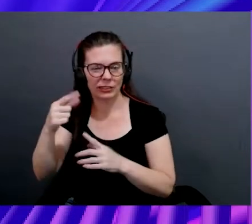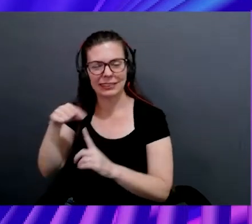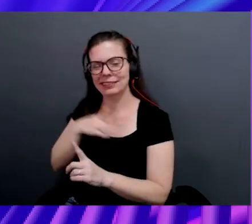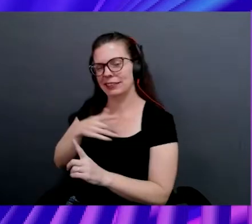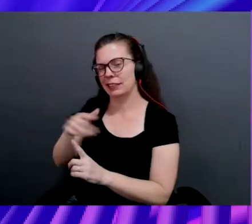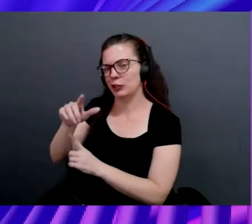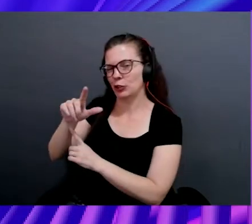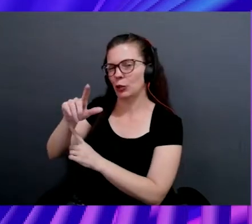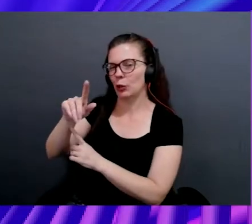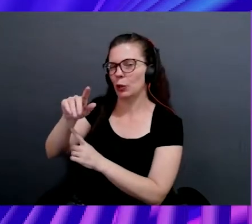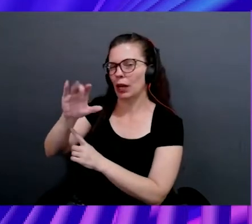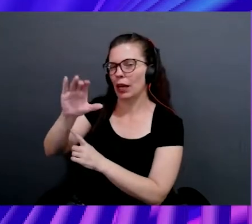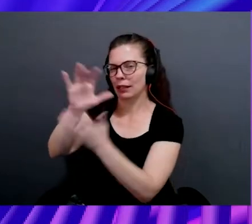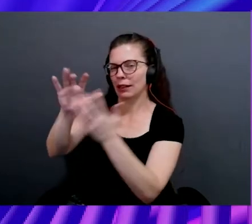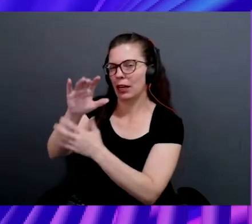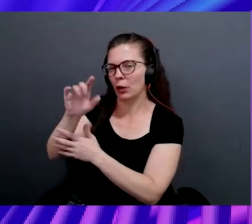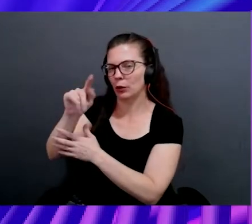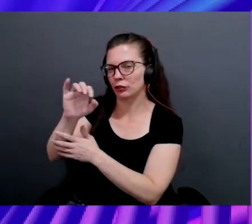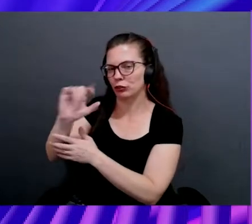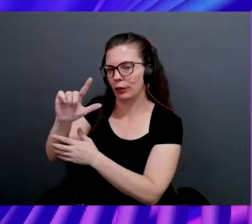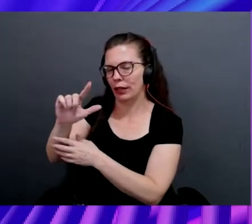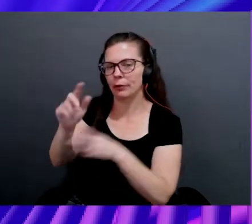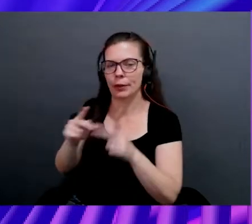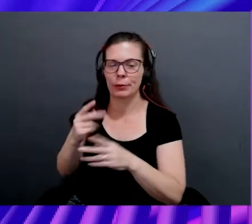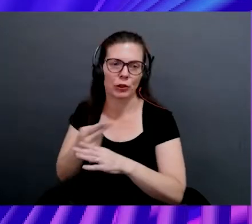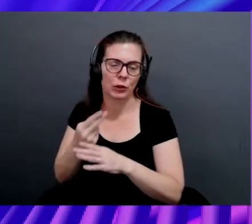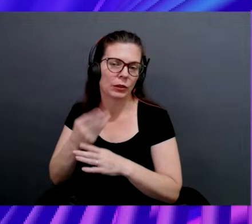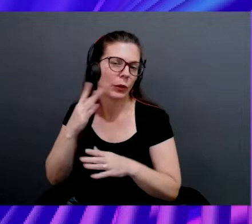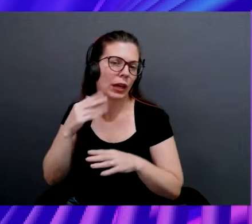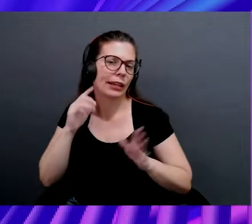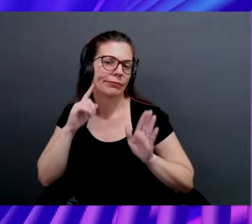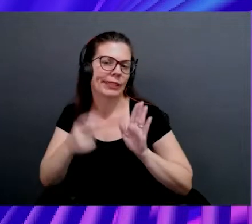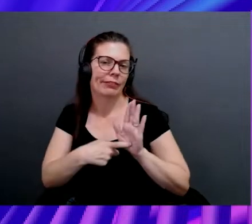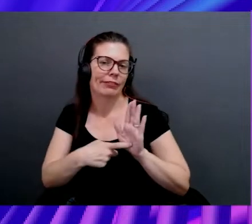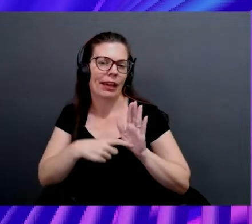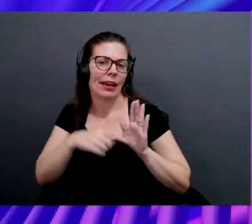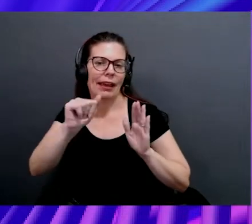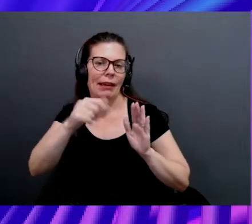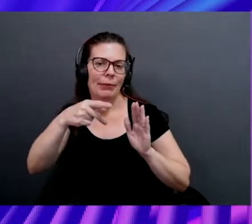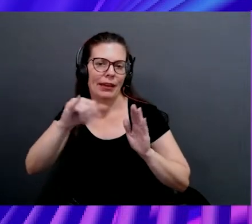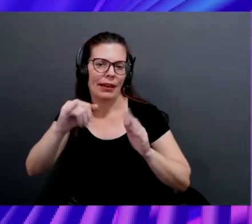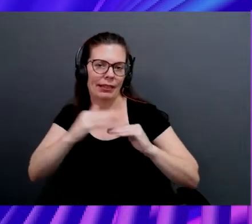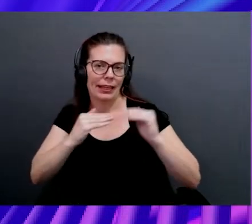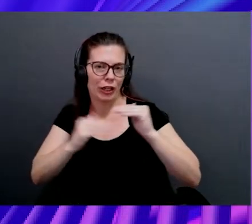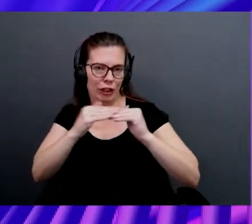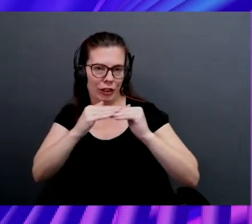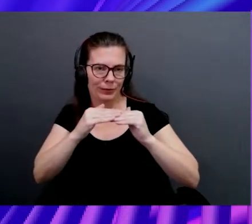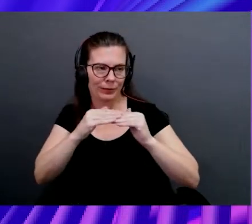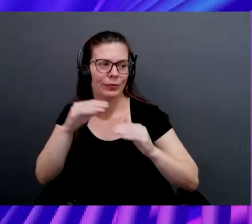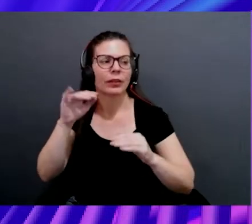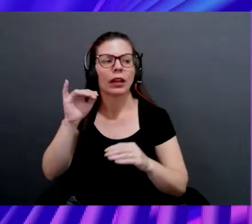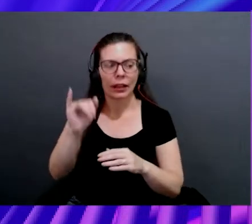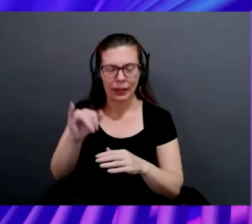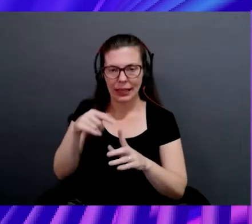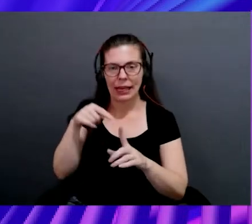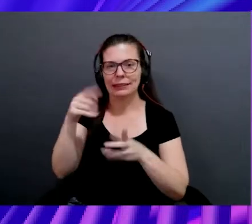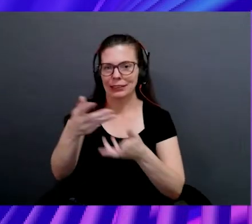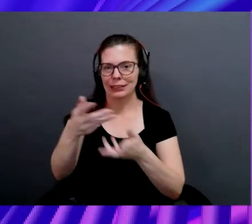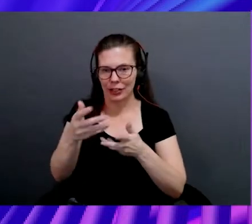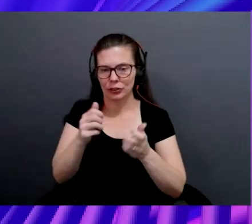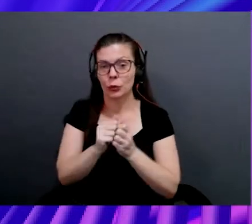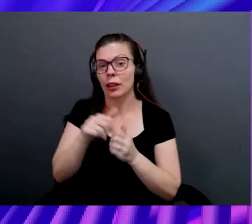use because it identifies the API layer. These are the actions or activities that you're doing that you're interacting with